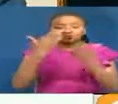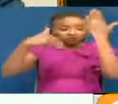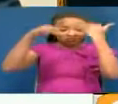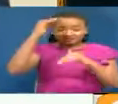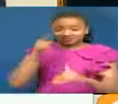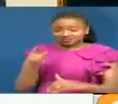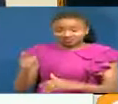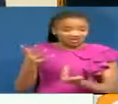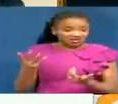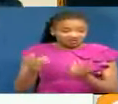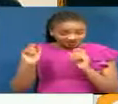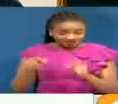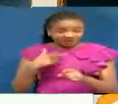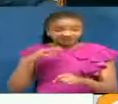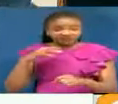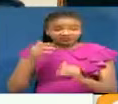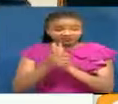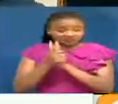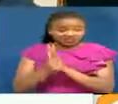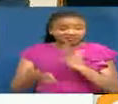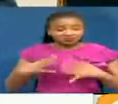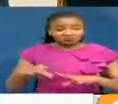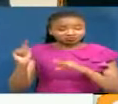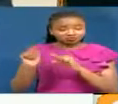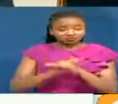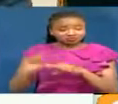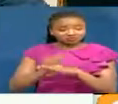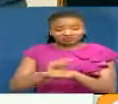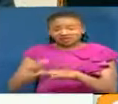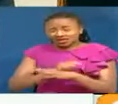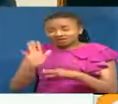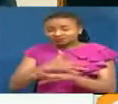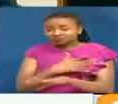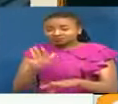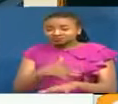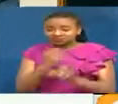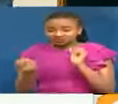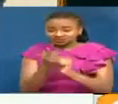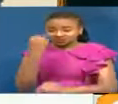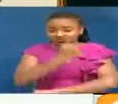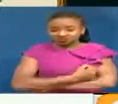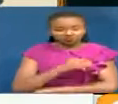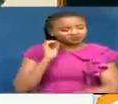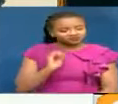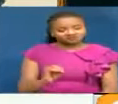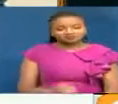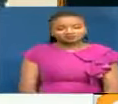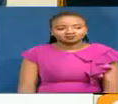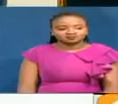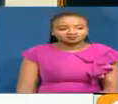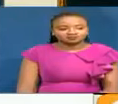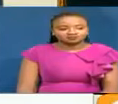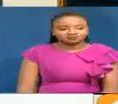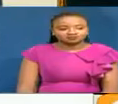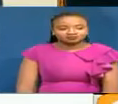not prepared adequate manpower to come and help us in implementing the junior secondary beginning 2023. So